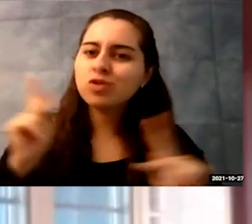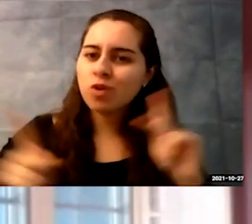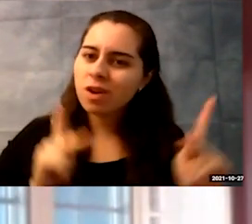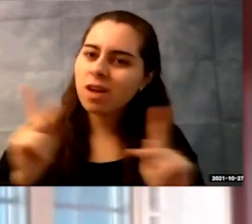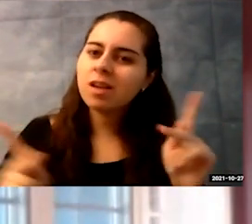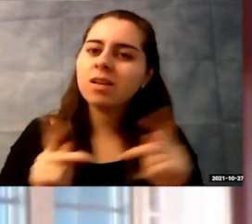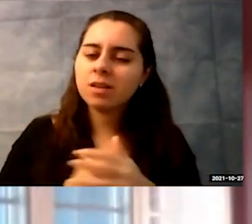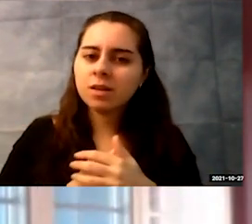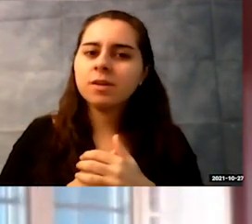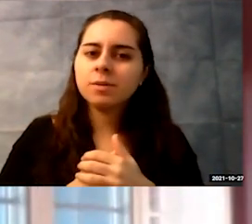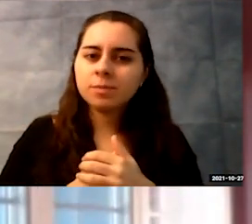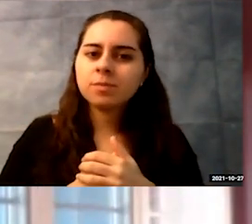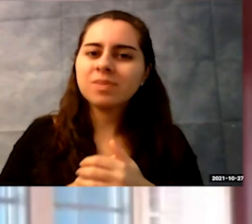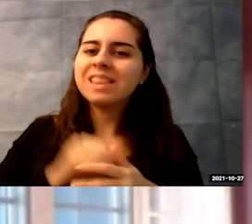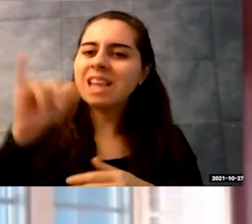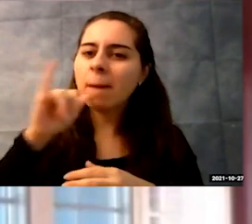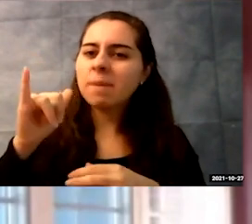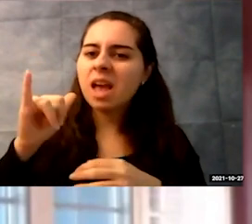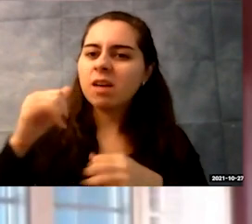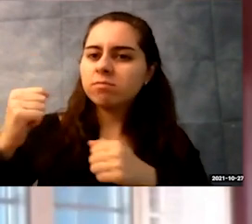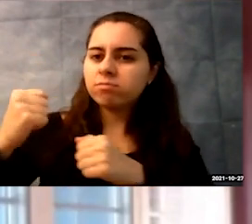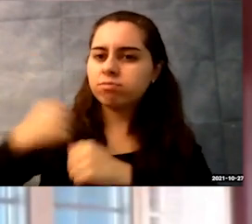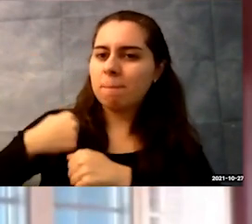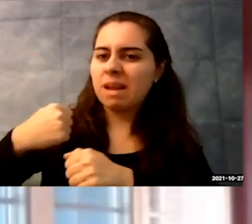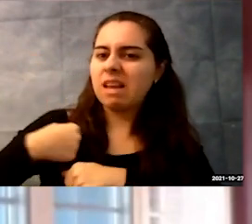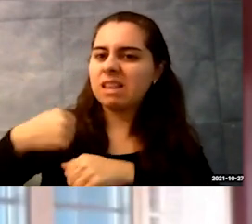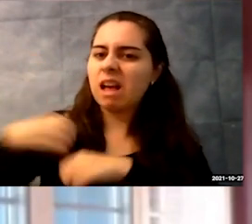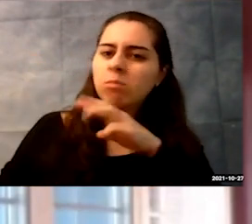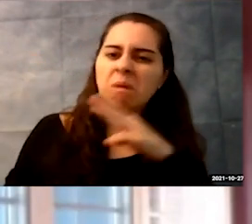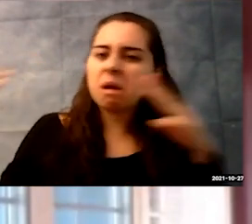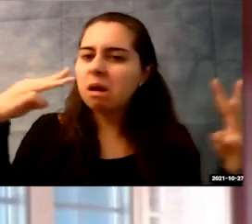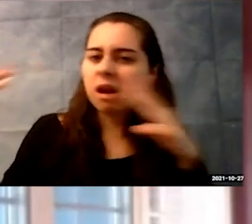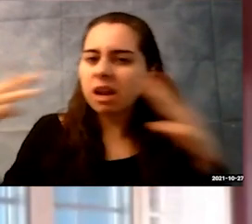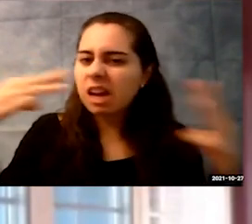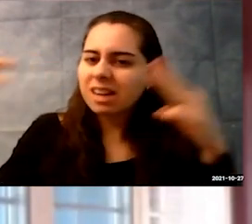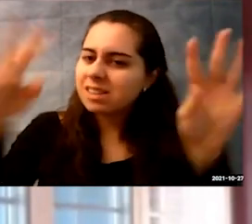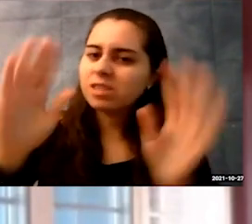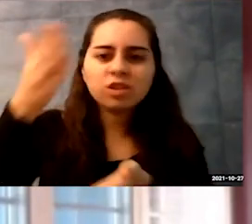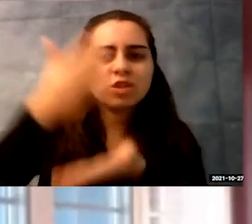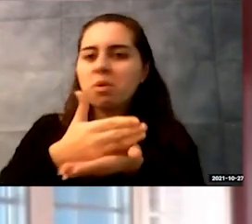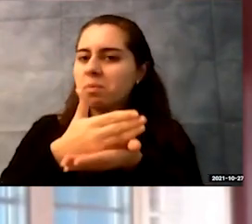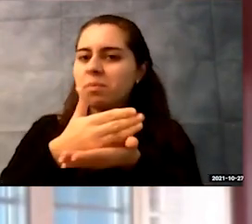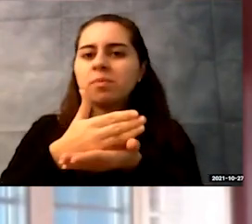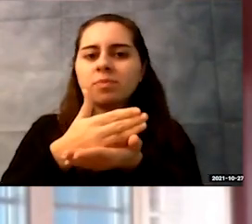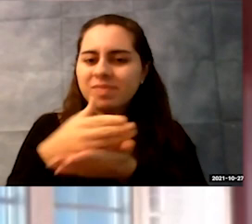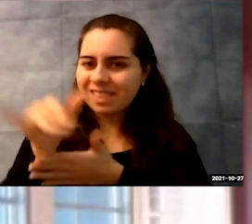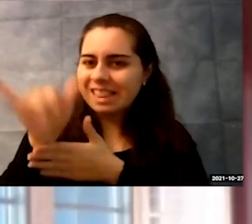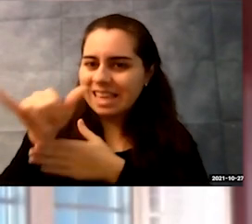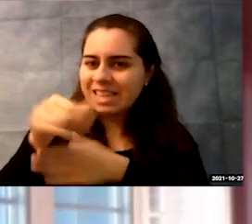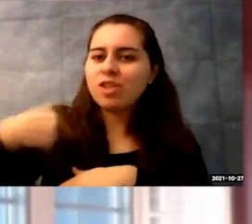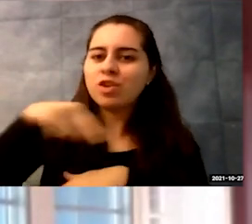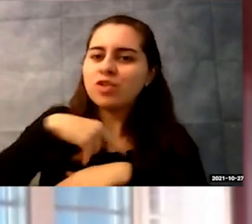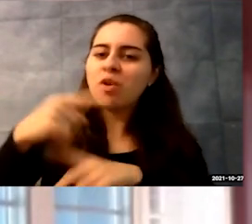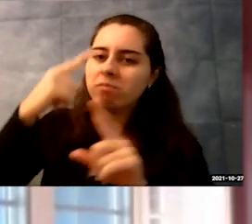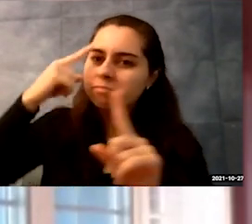and of course, ending militarism and war abroad. So I think that's the kind of approach that we took, and we